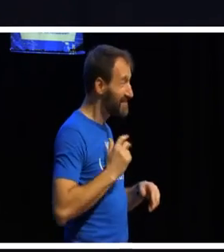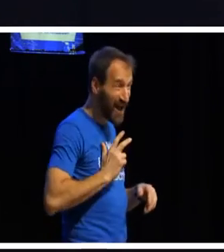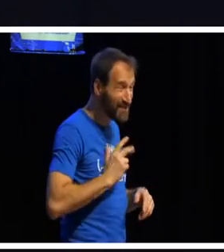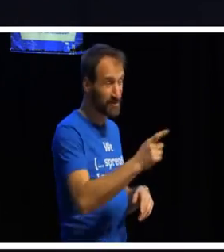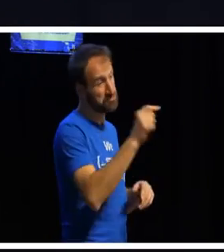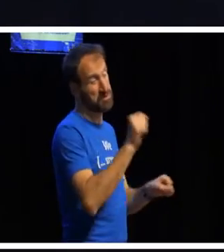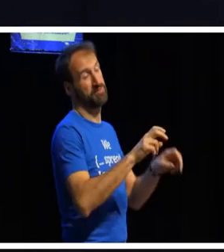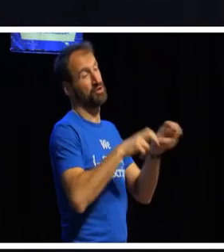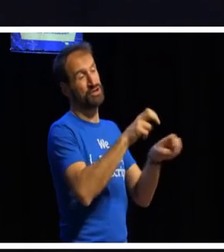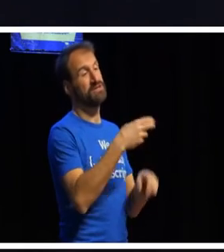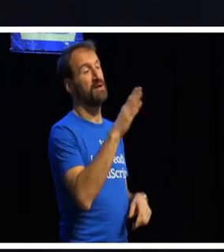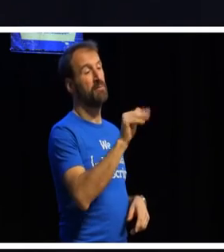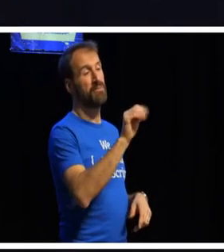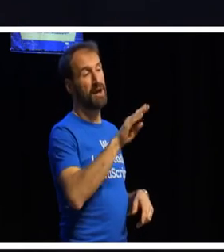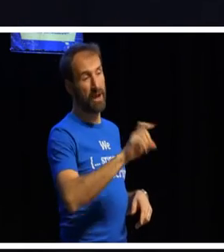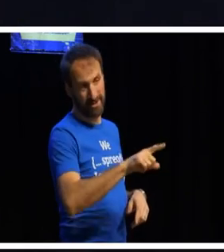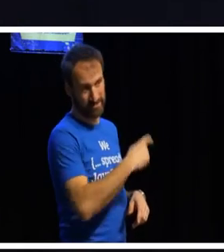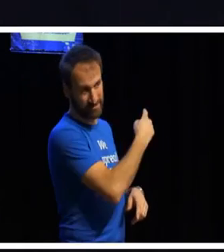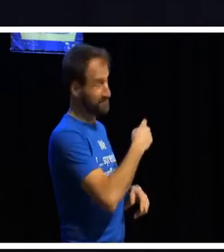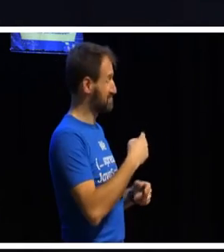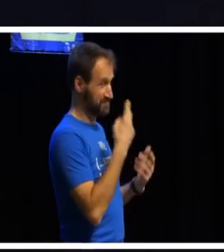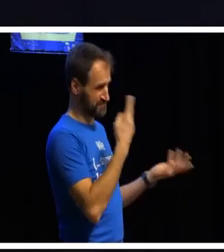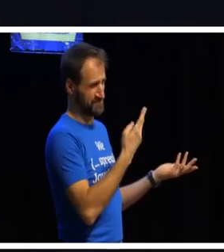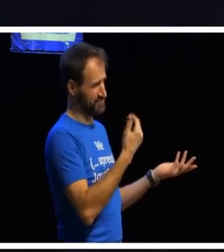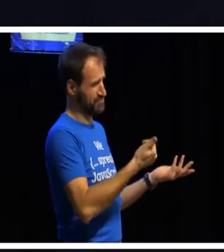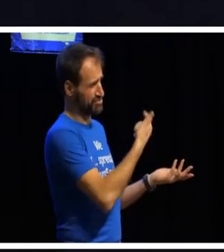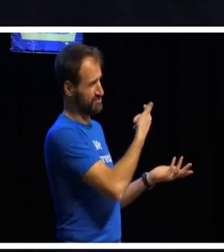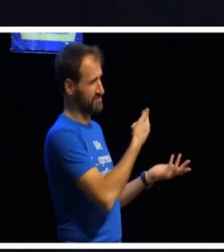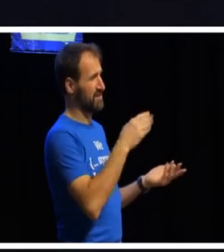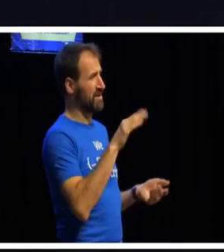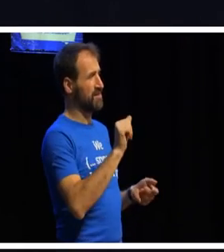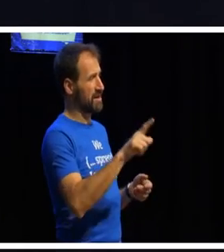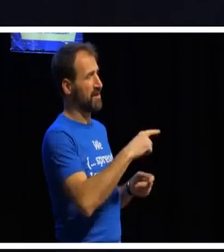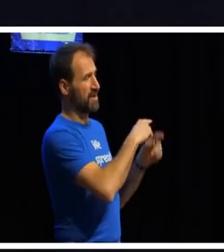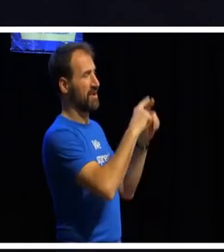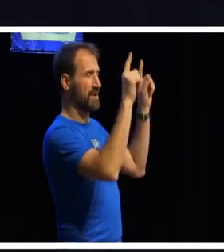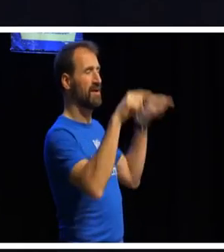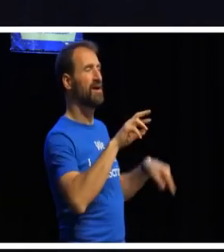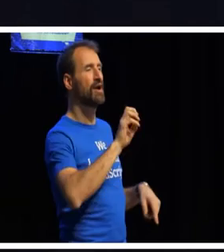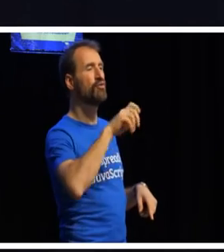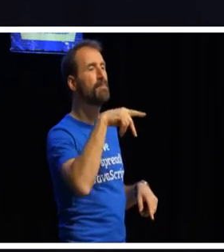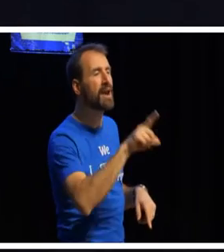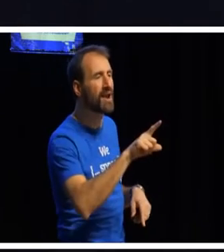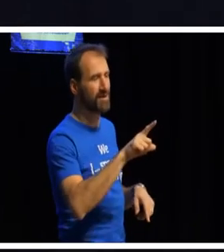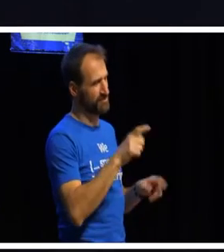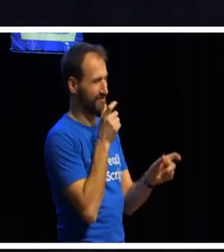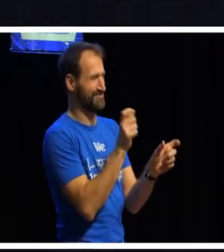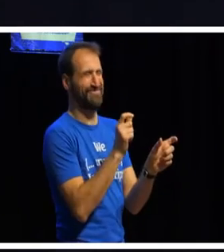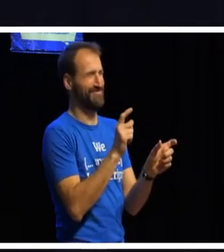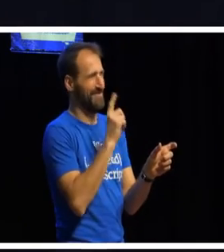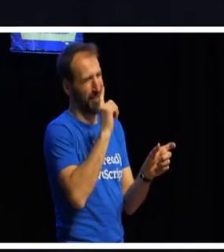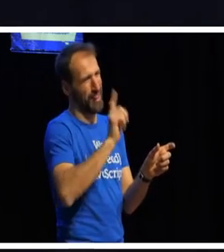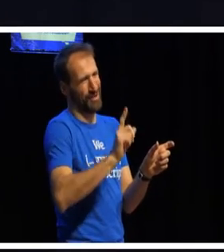couple of polyfills. I'm only really showing you this because I get to say, you know, this is the Babel REPL, which is one of the most fun things to say in our